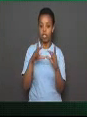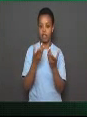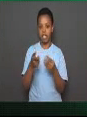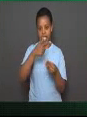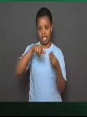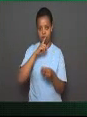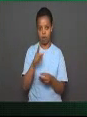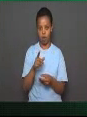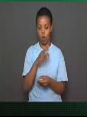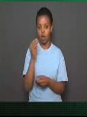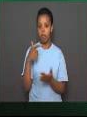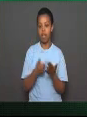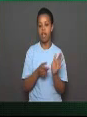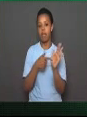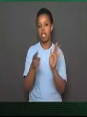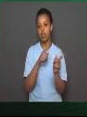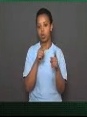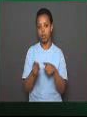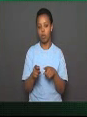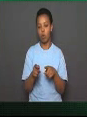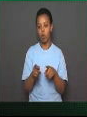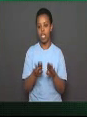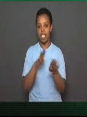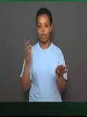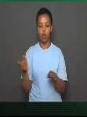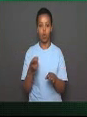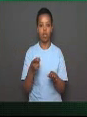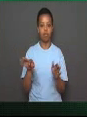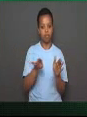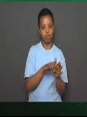is also referred to as the open sea.